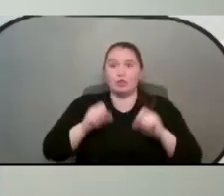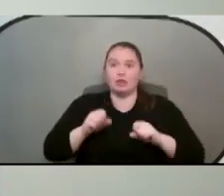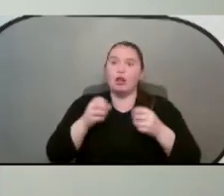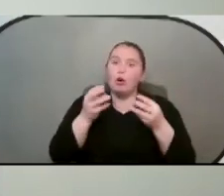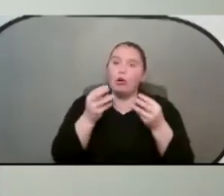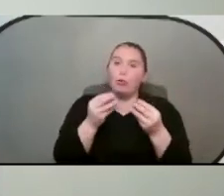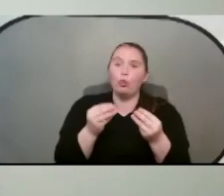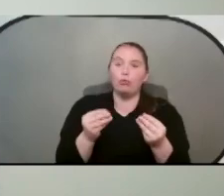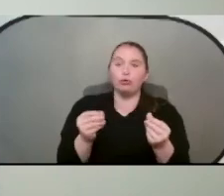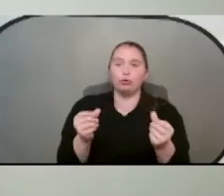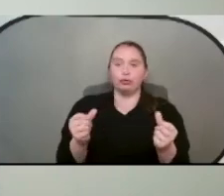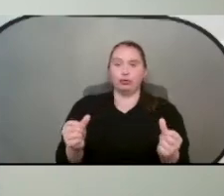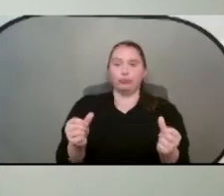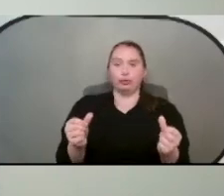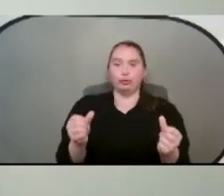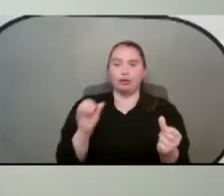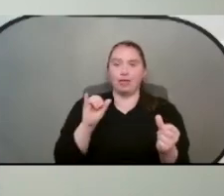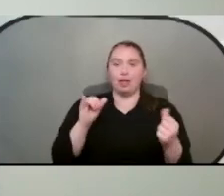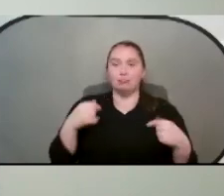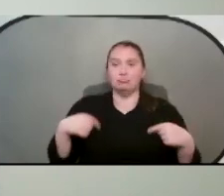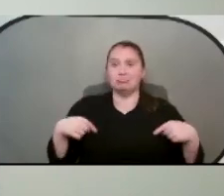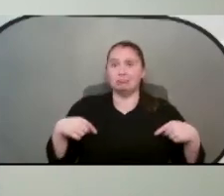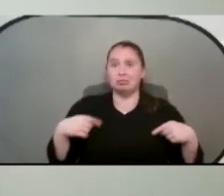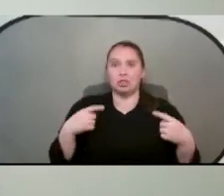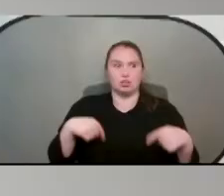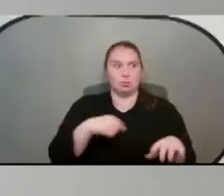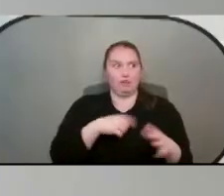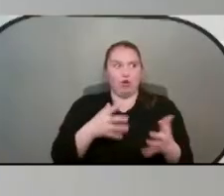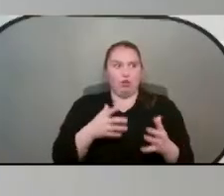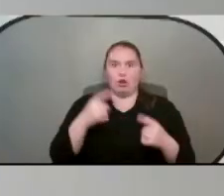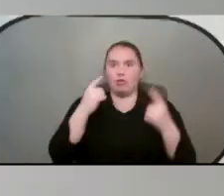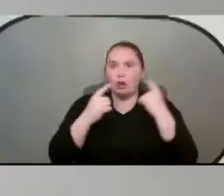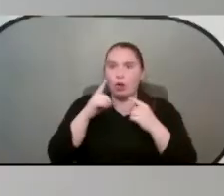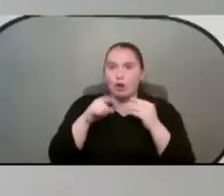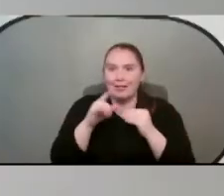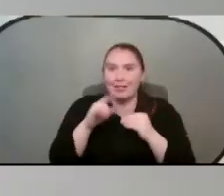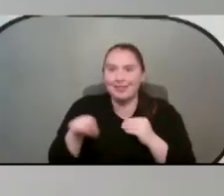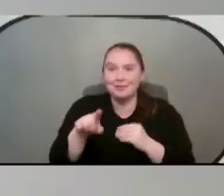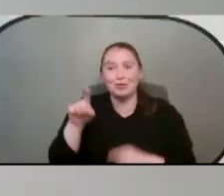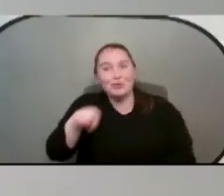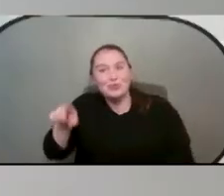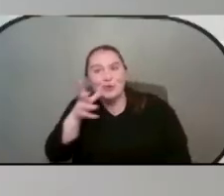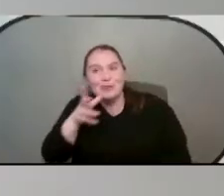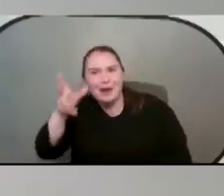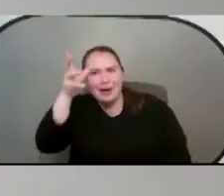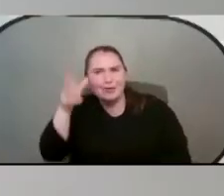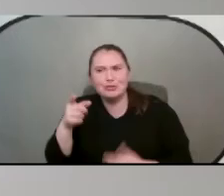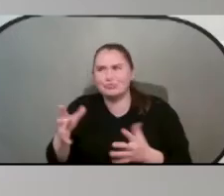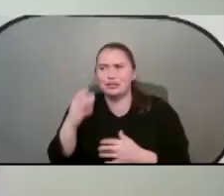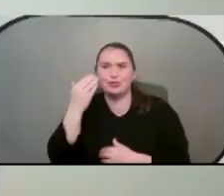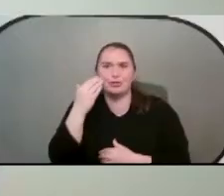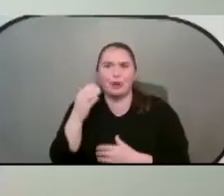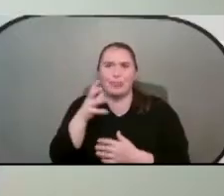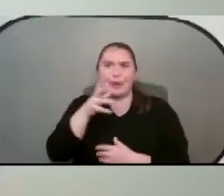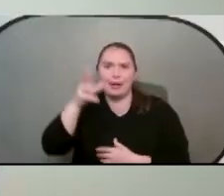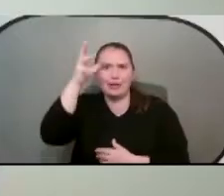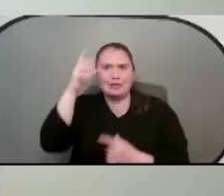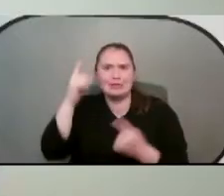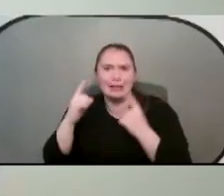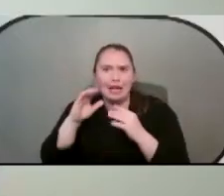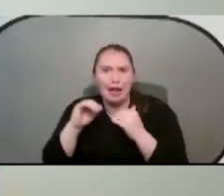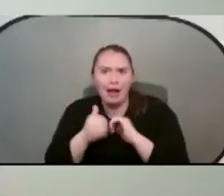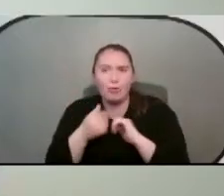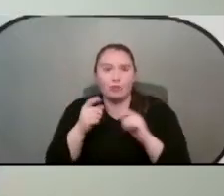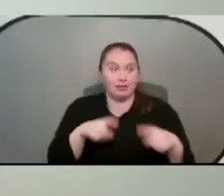alleviate those anxieties because we've already thought through them. Right. You guys are parents and you know how parents are going to think. And these are the